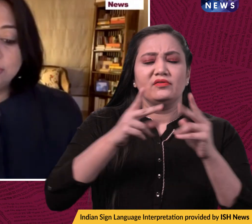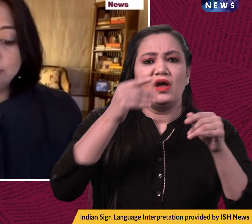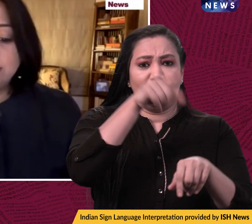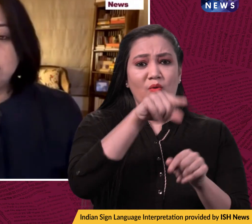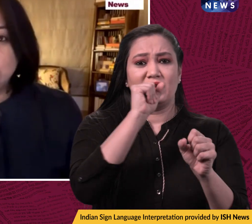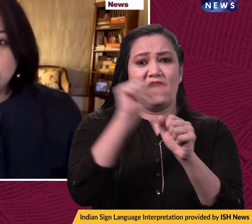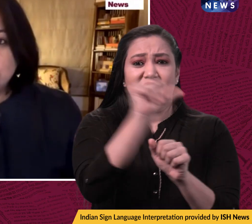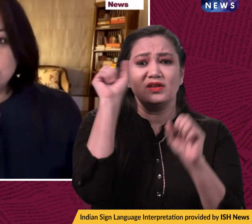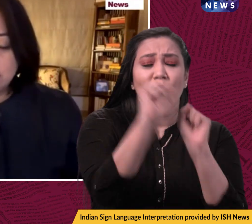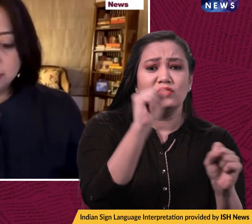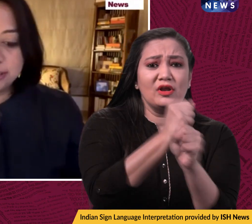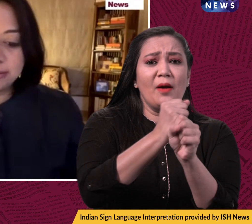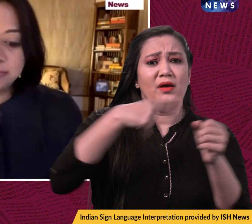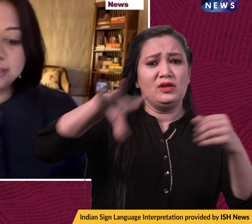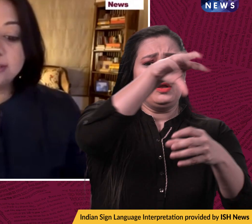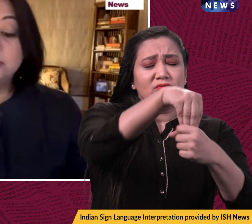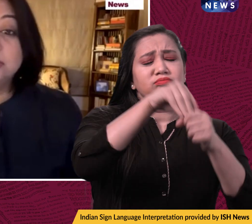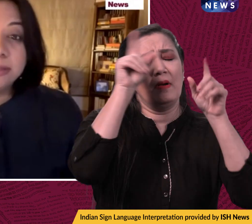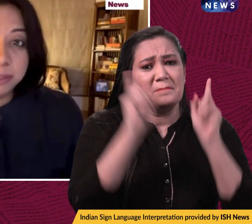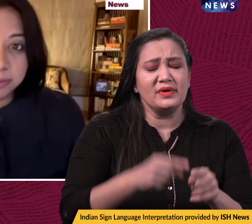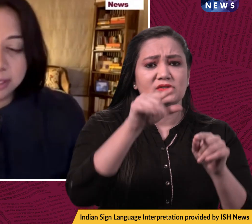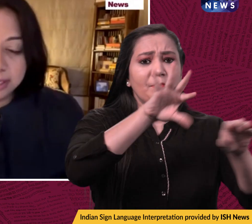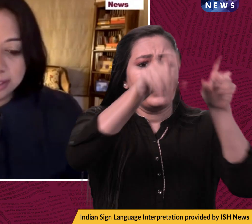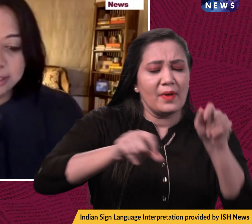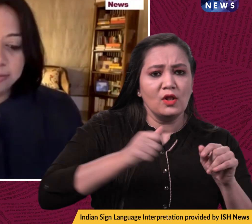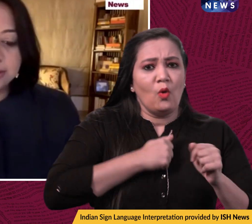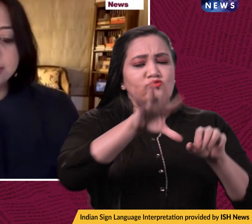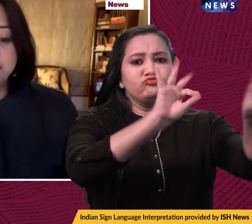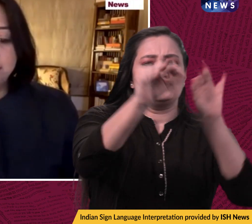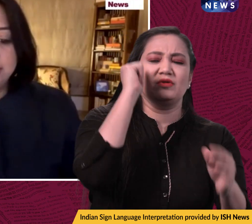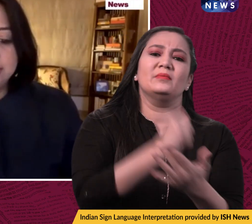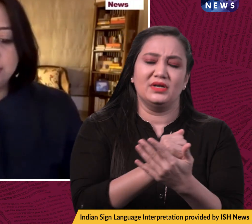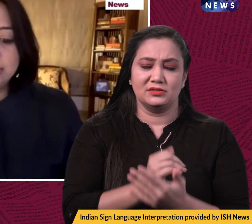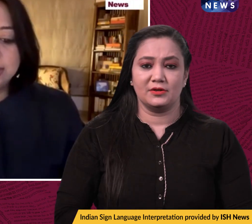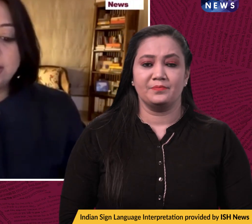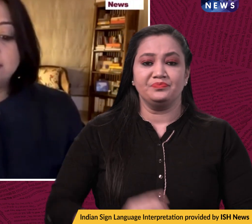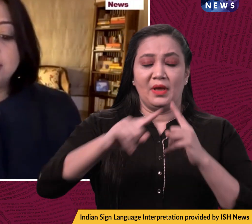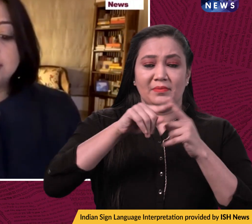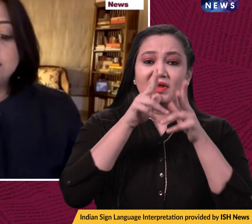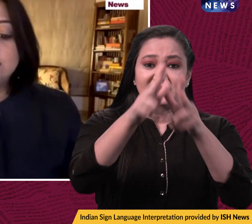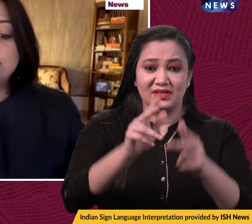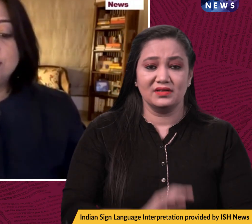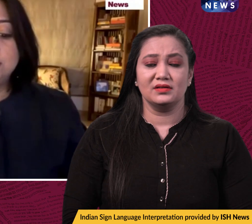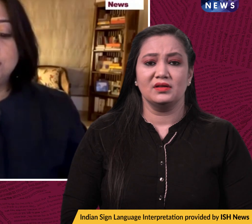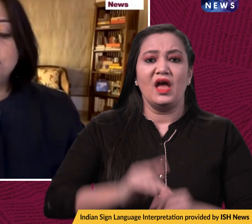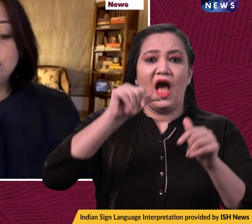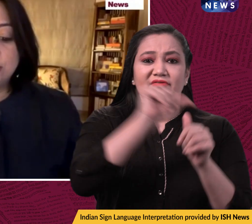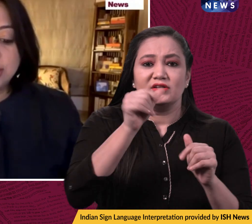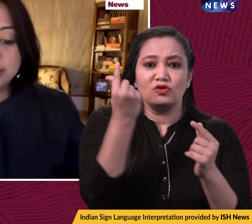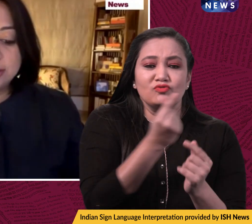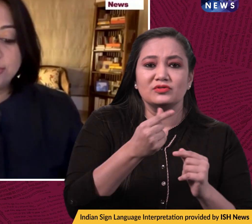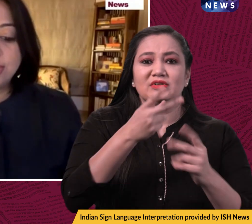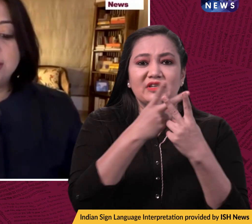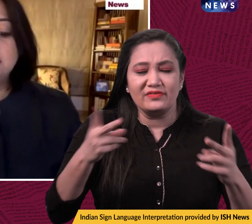an openly, truly inclusive government that represents the will of the people in Afghanistan. The nation said that Afghan territory should not be used